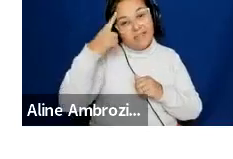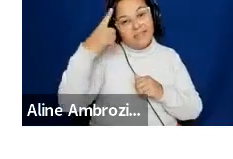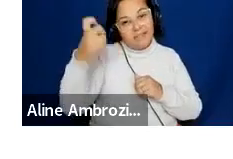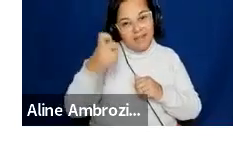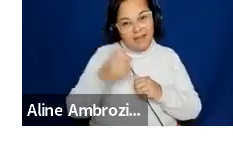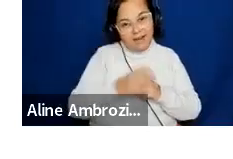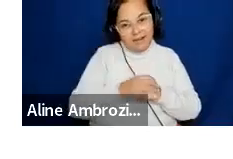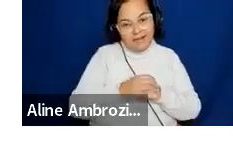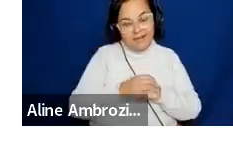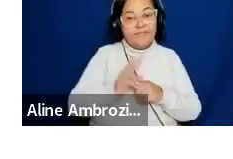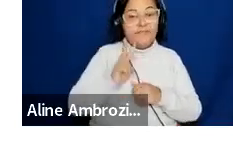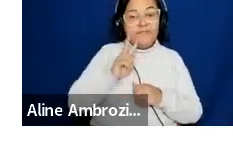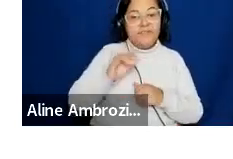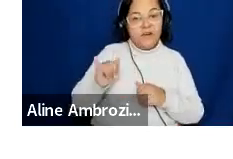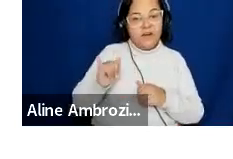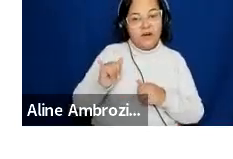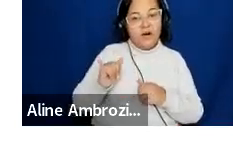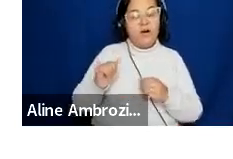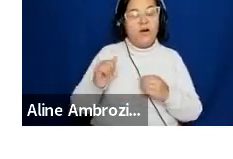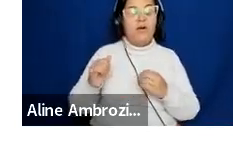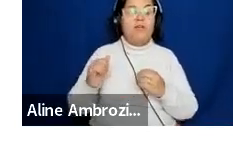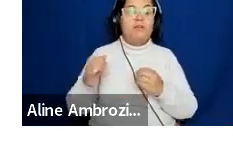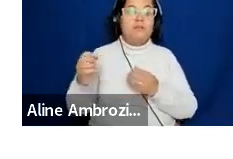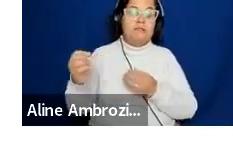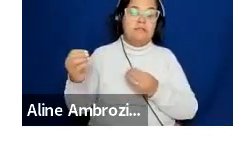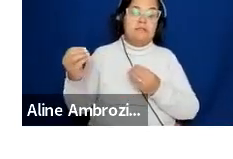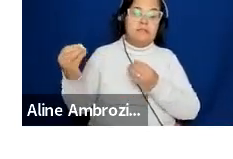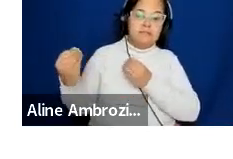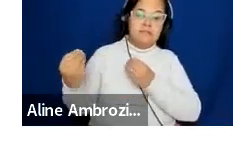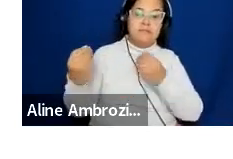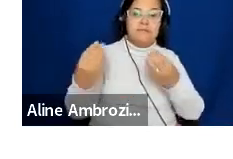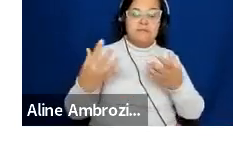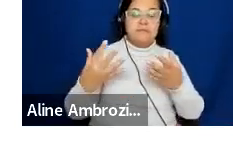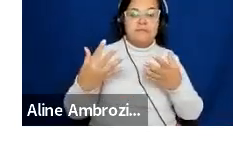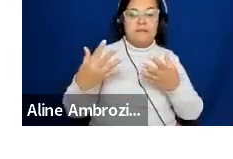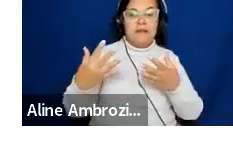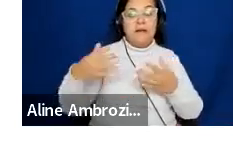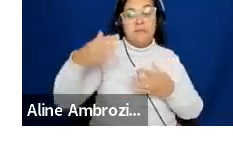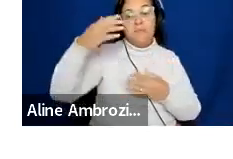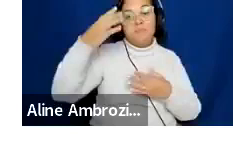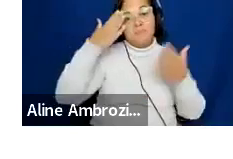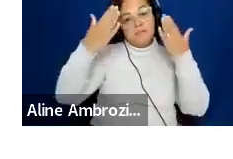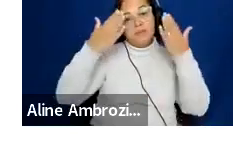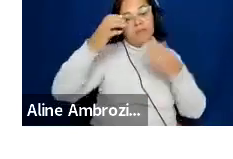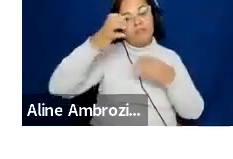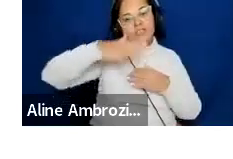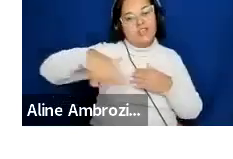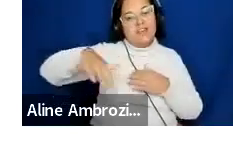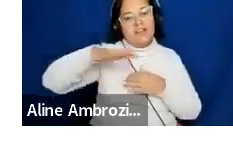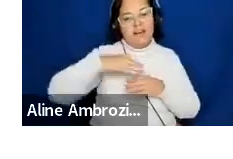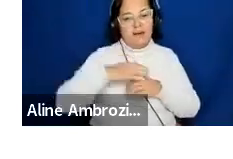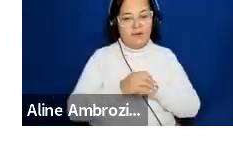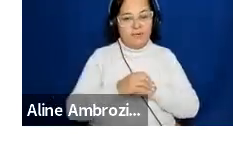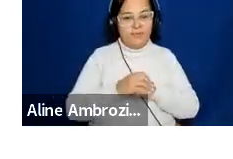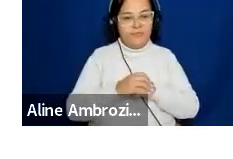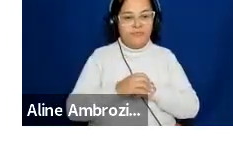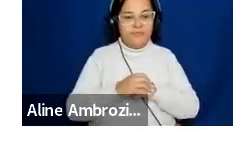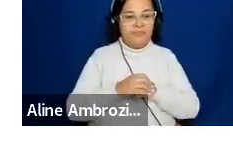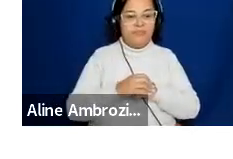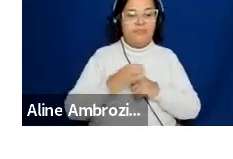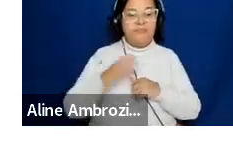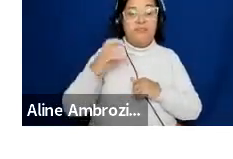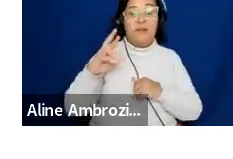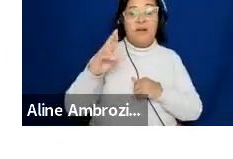around the time of the crisis text and probably subsequently, and how was the germ cell methodology